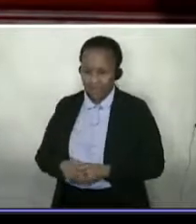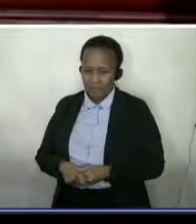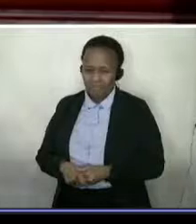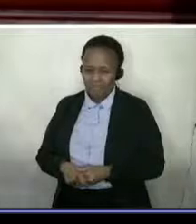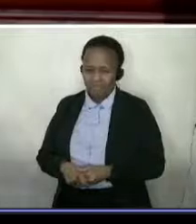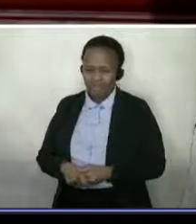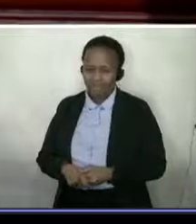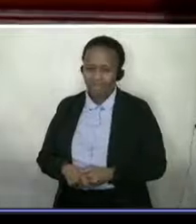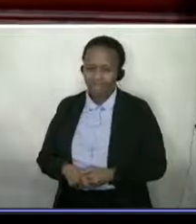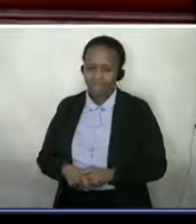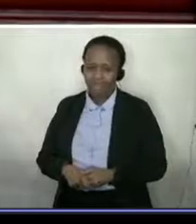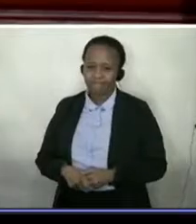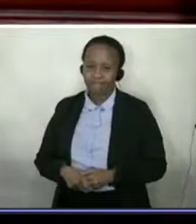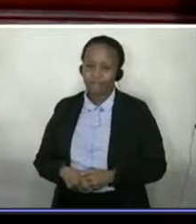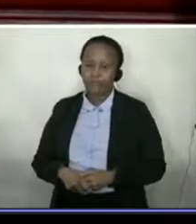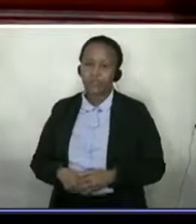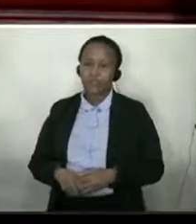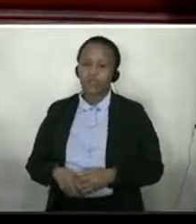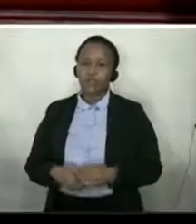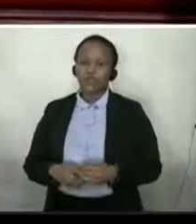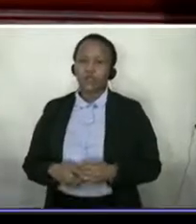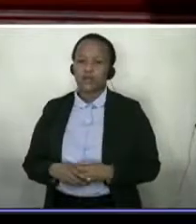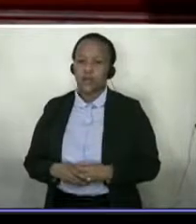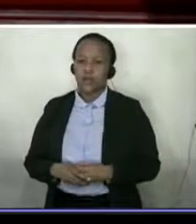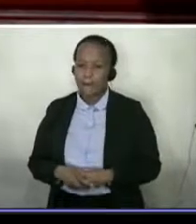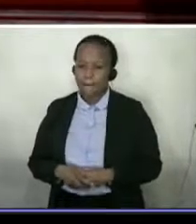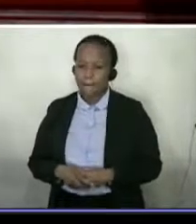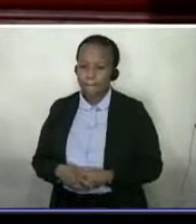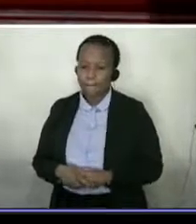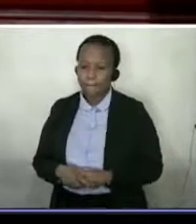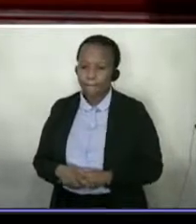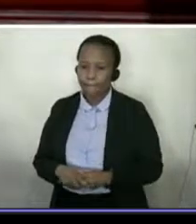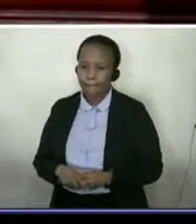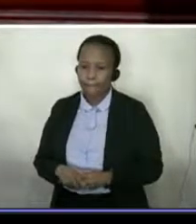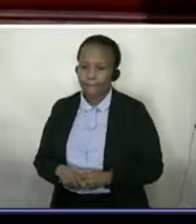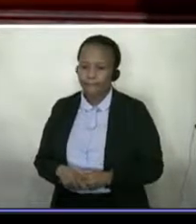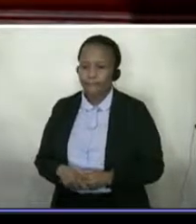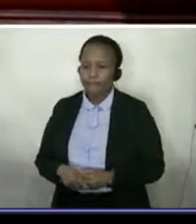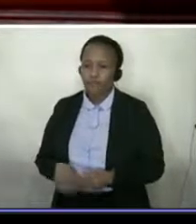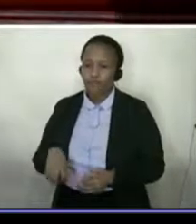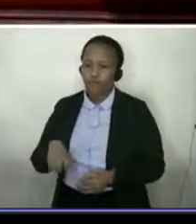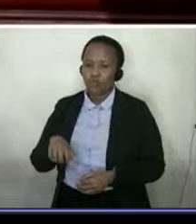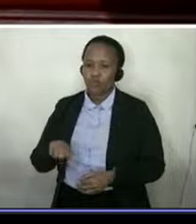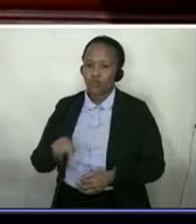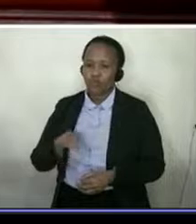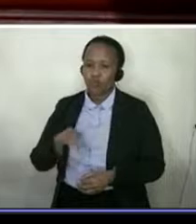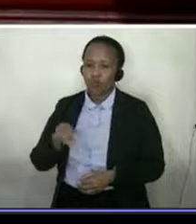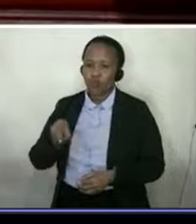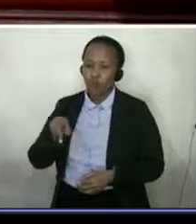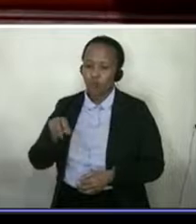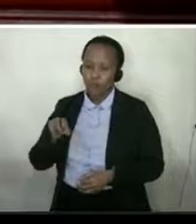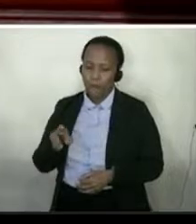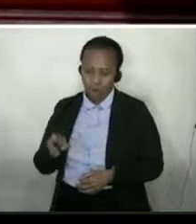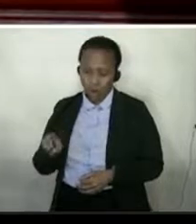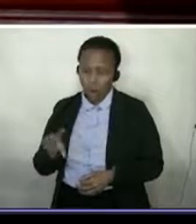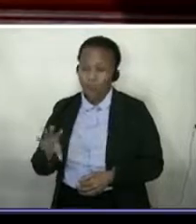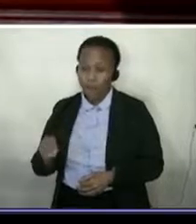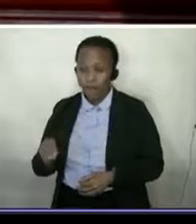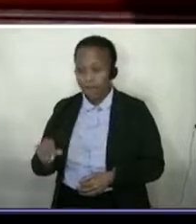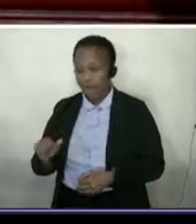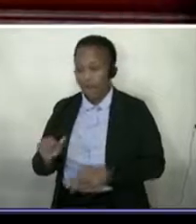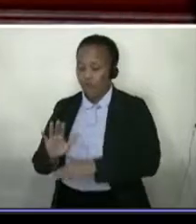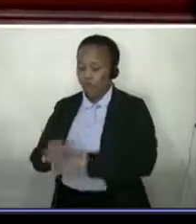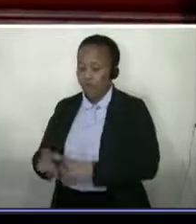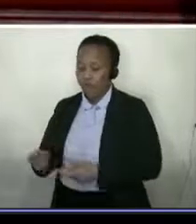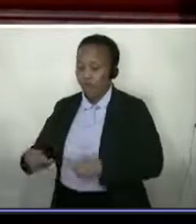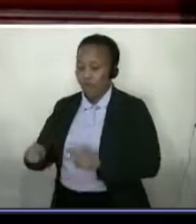is exerted by Scopa, we are seeing some positive moves.